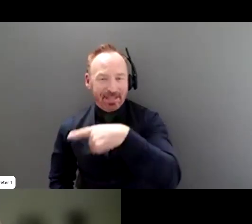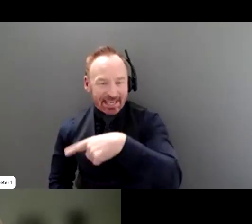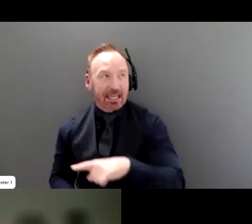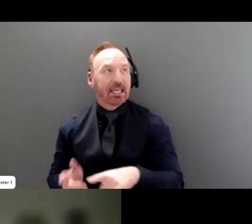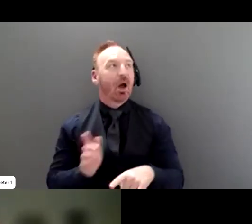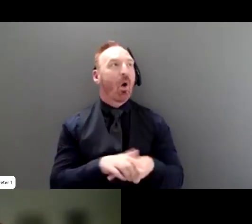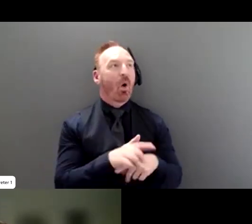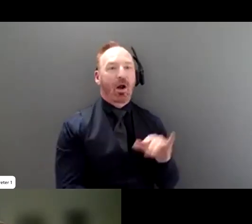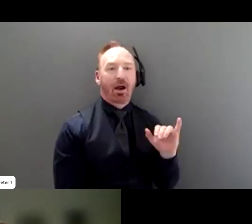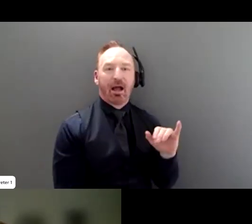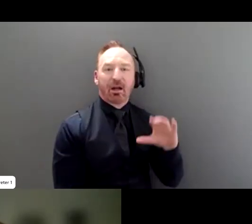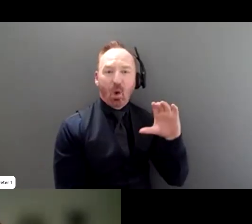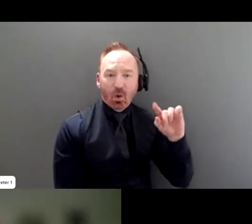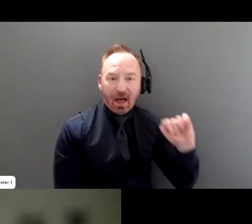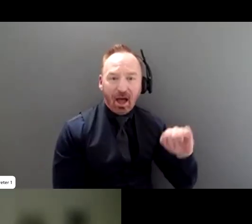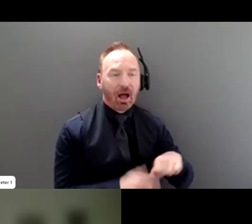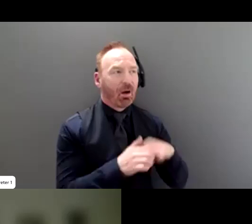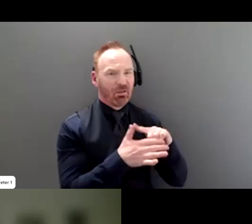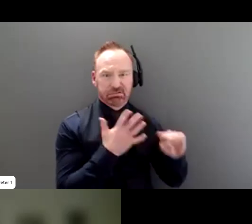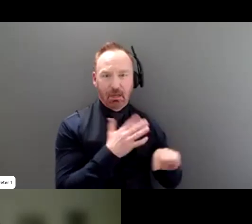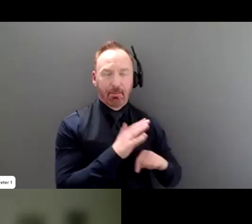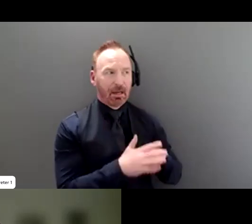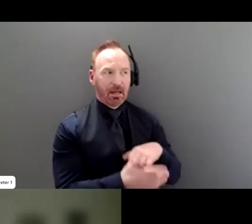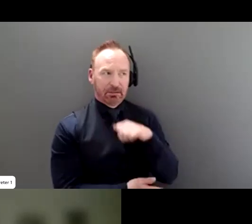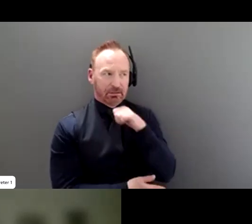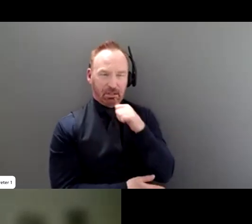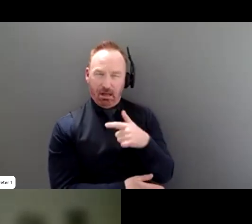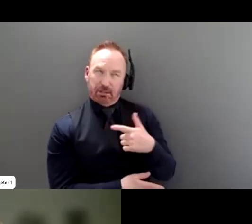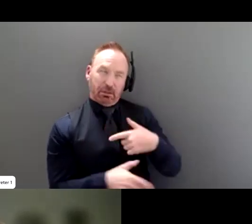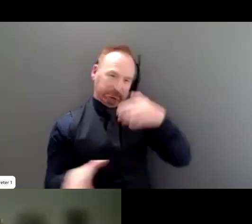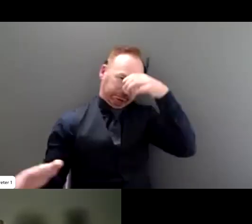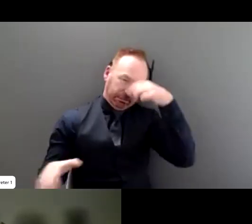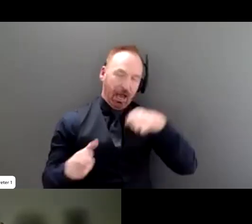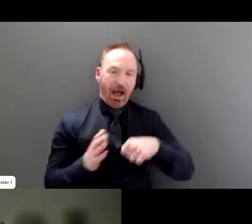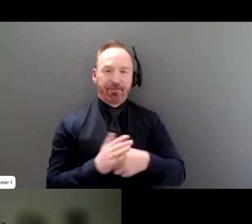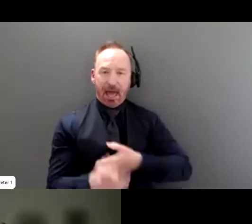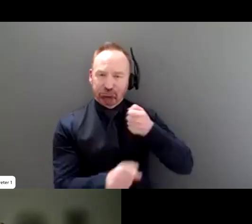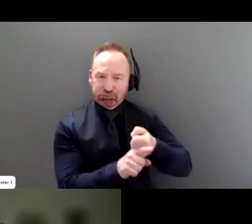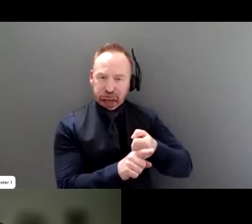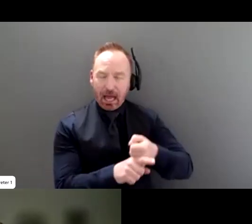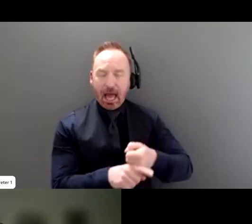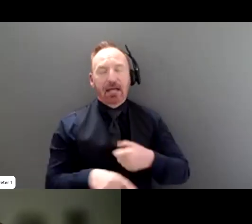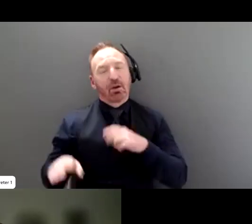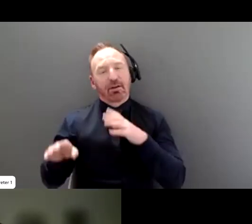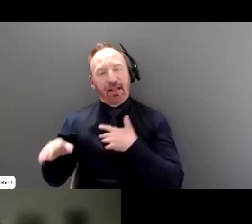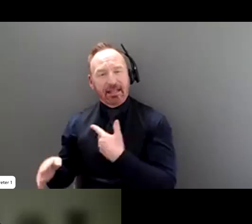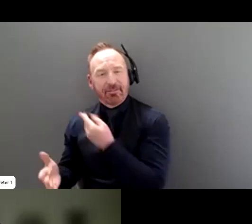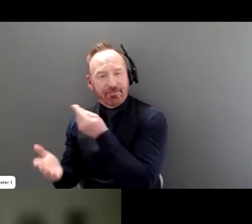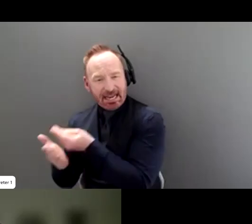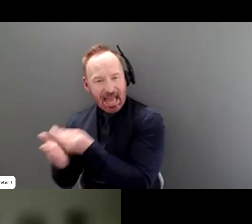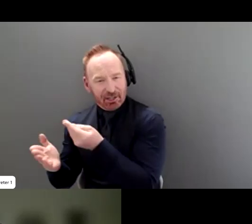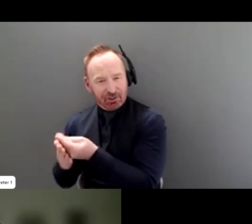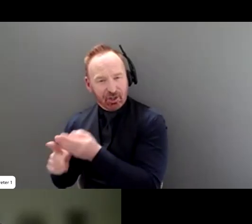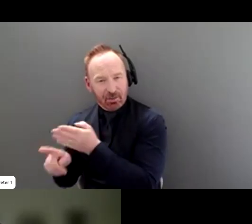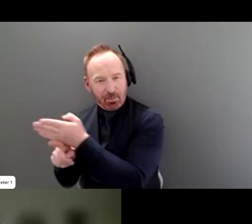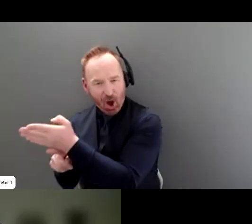the ramifications and the financial aspect of it, right? Because we're just focused on that piece and we can never put it together with everything